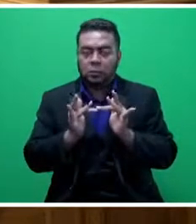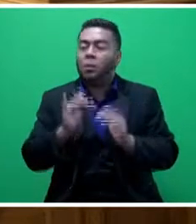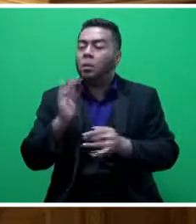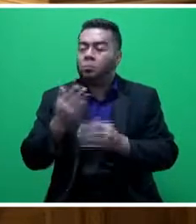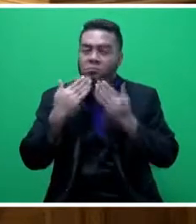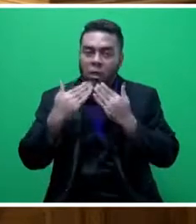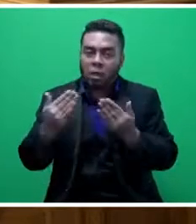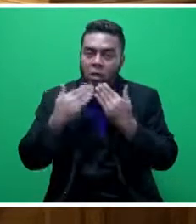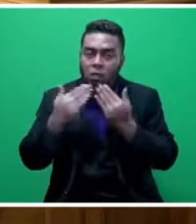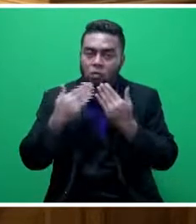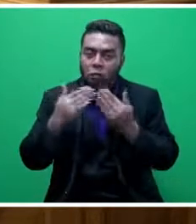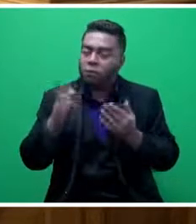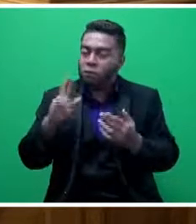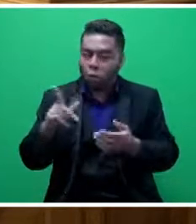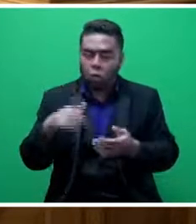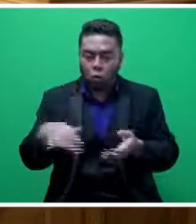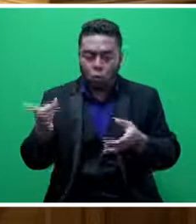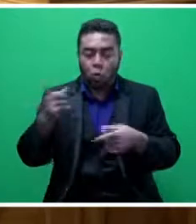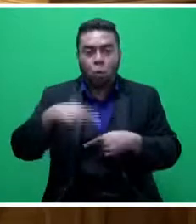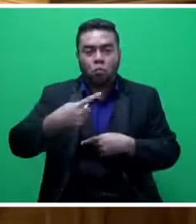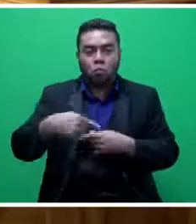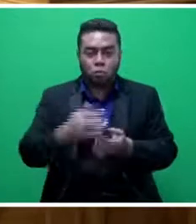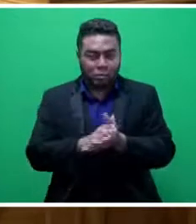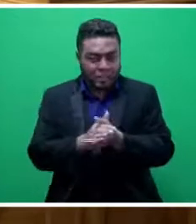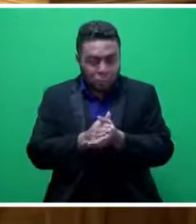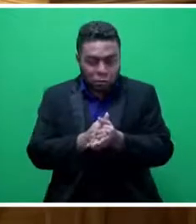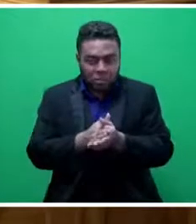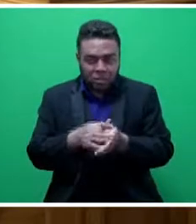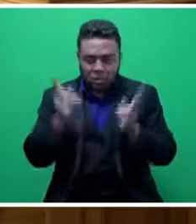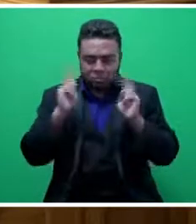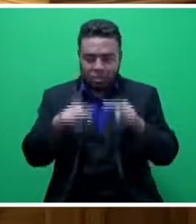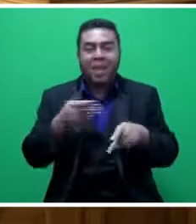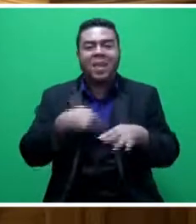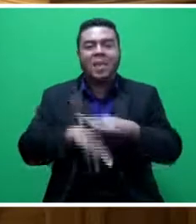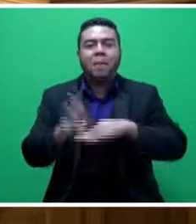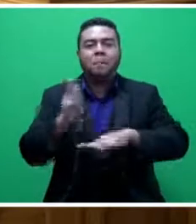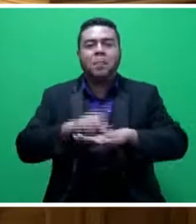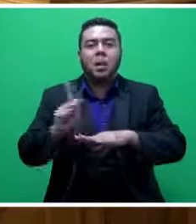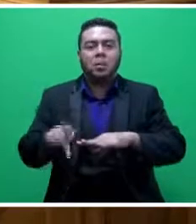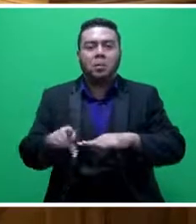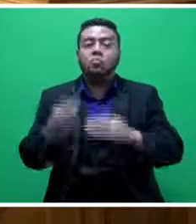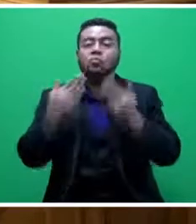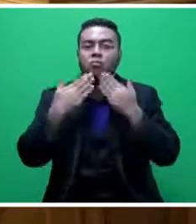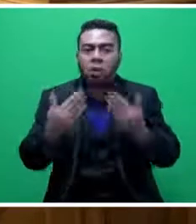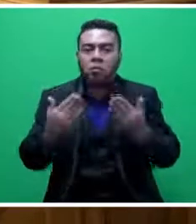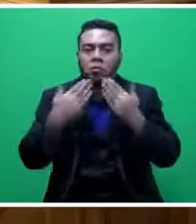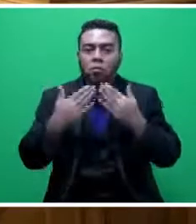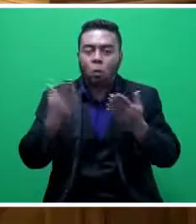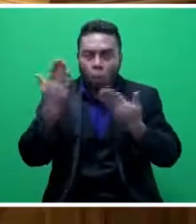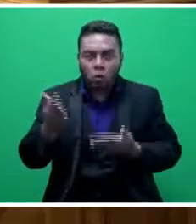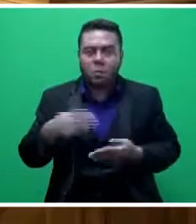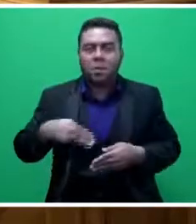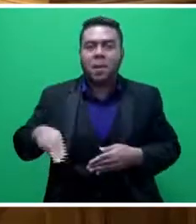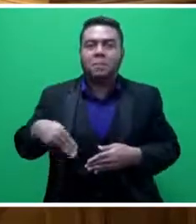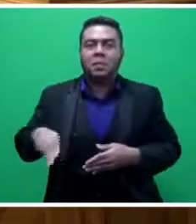Thank you for your continued interest in your Parliament. Thank you, honourable members.